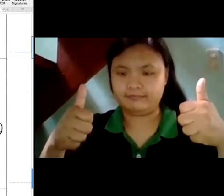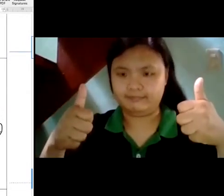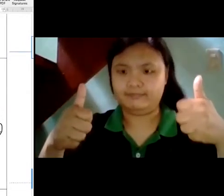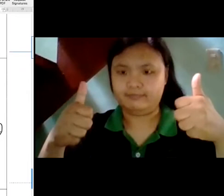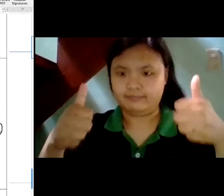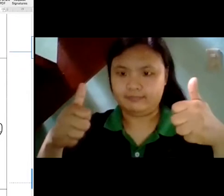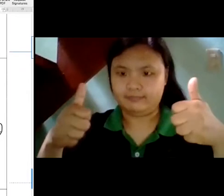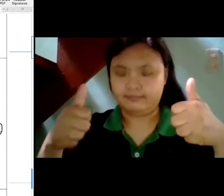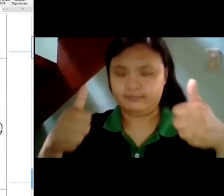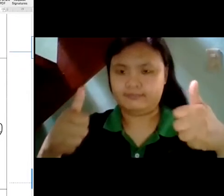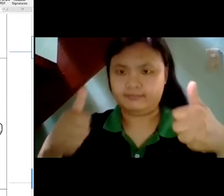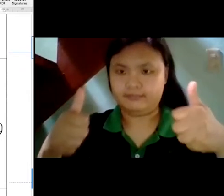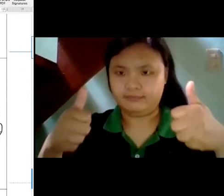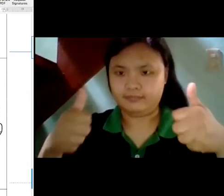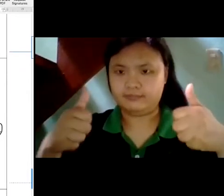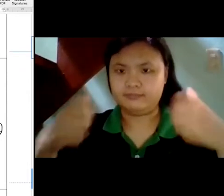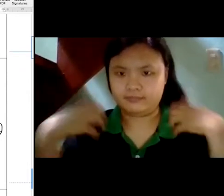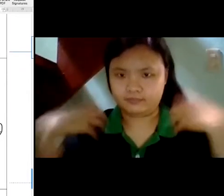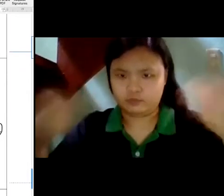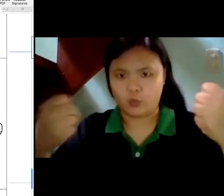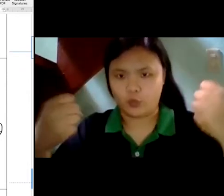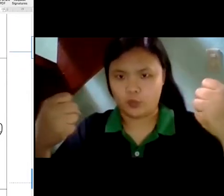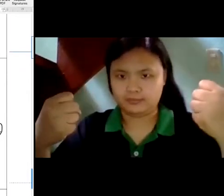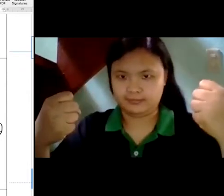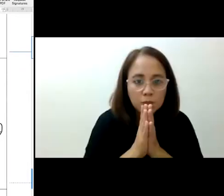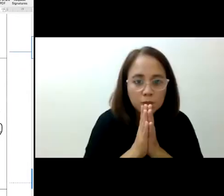Strong, okay, strong.